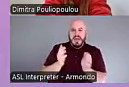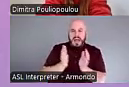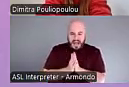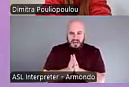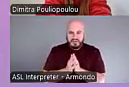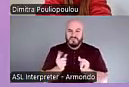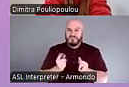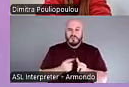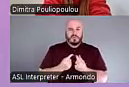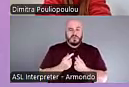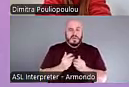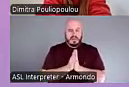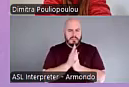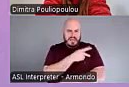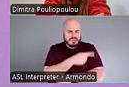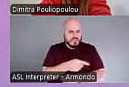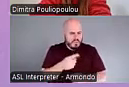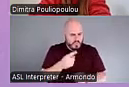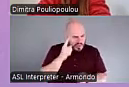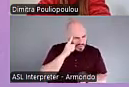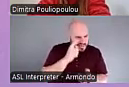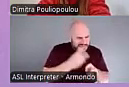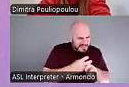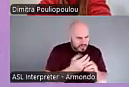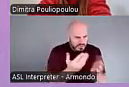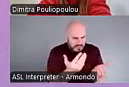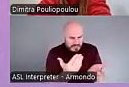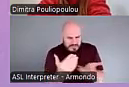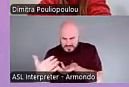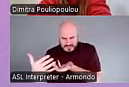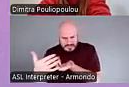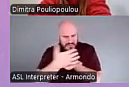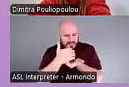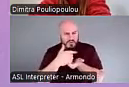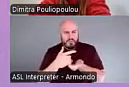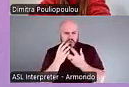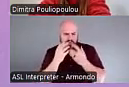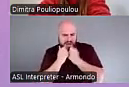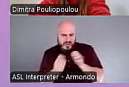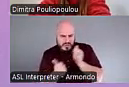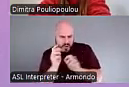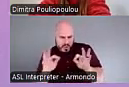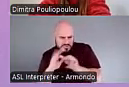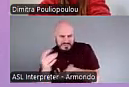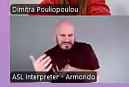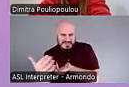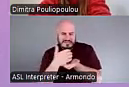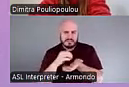they find difficult and what they value the most.